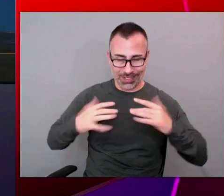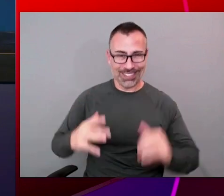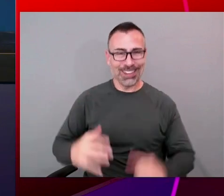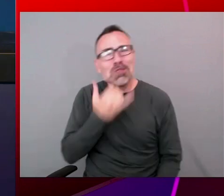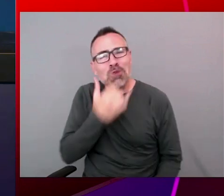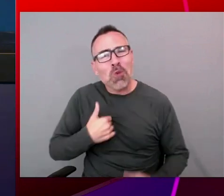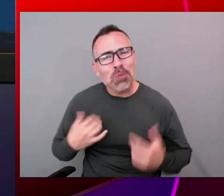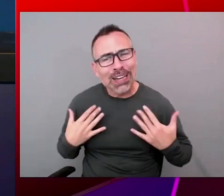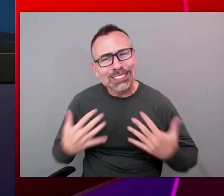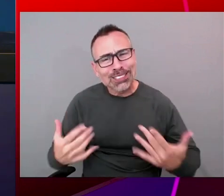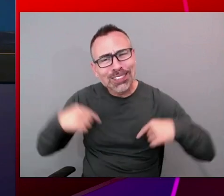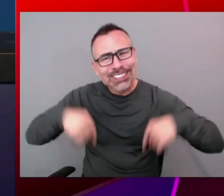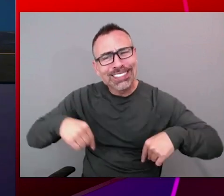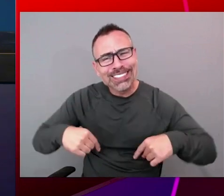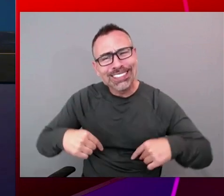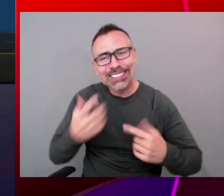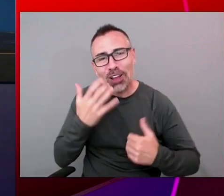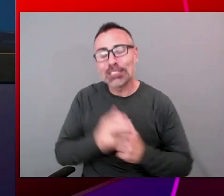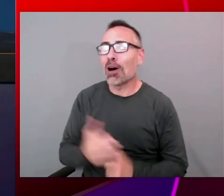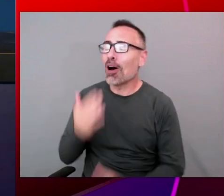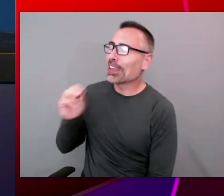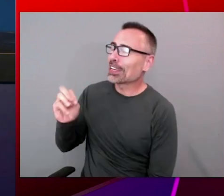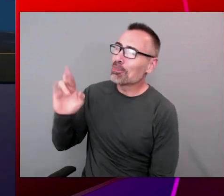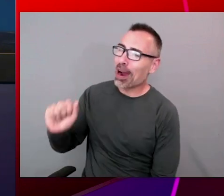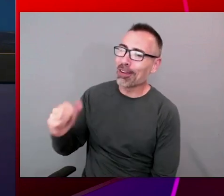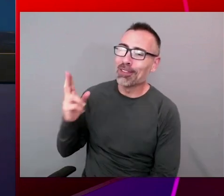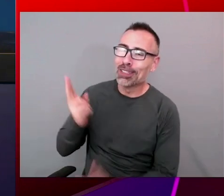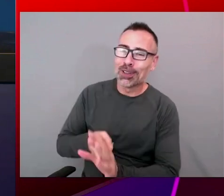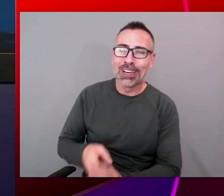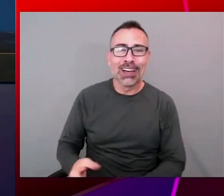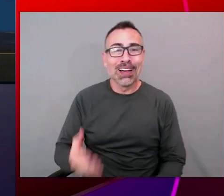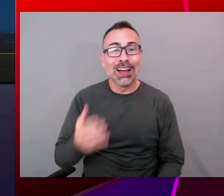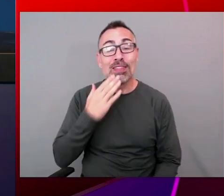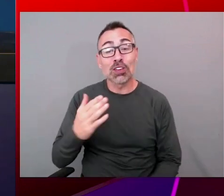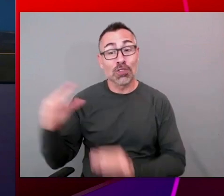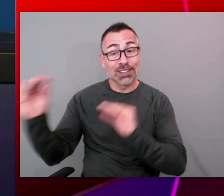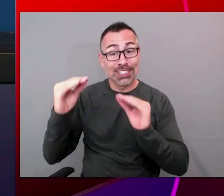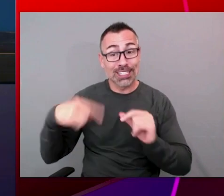Myra, for joining us today. Yeah, This is a thank fantastic program. Thanks for teaching us about